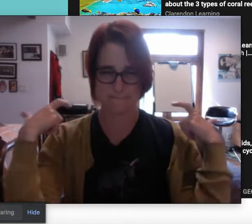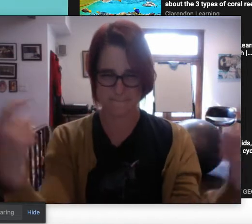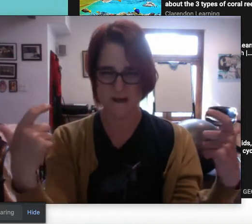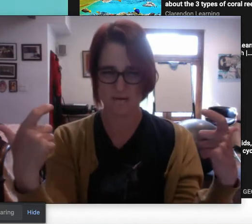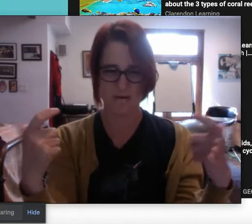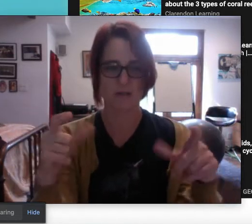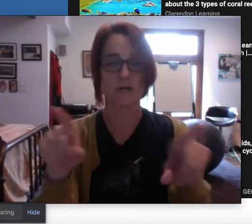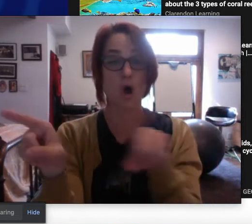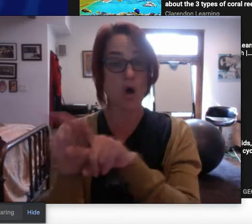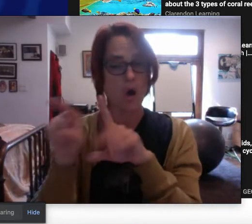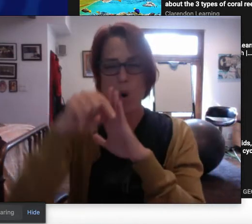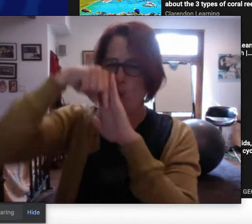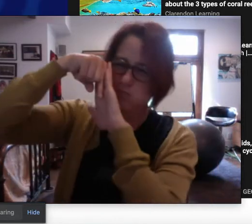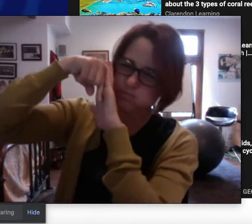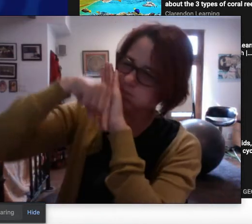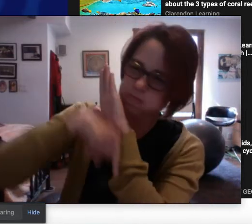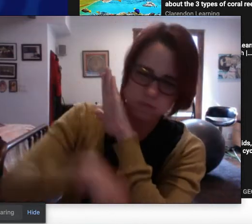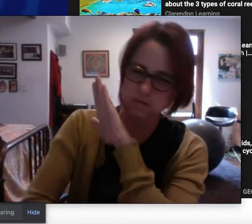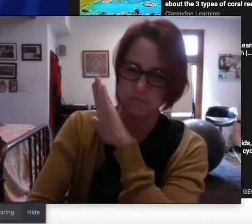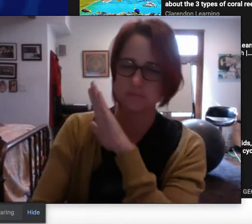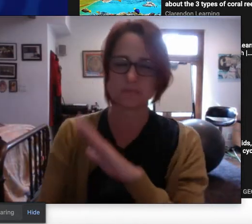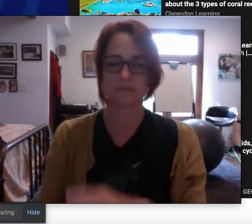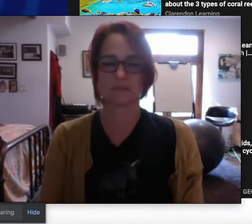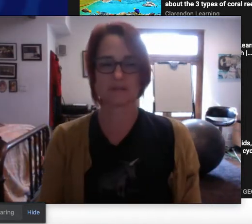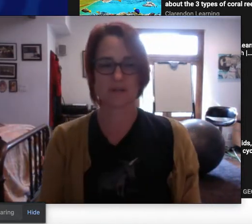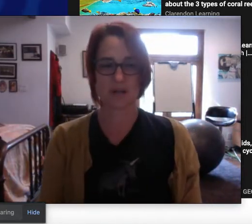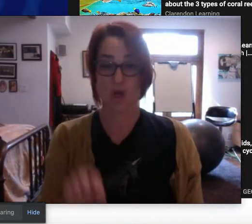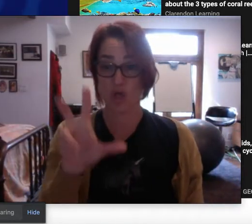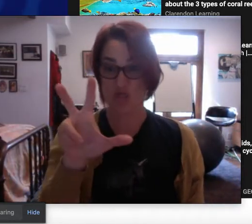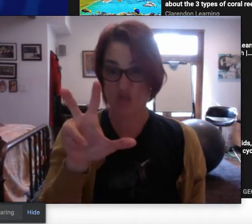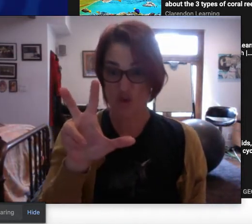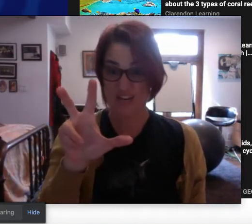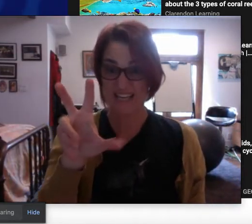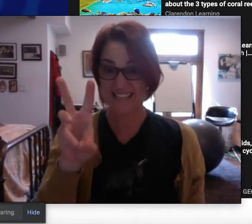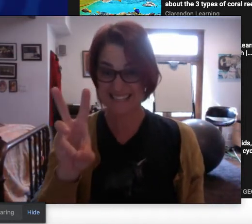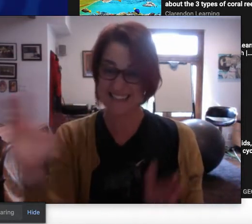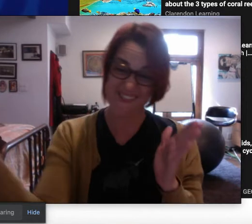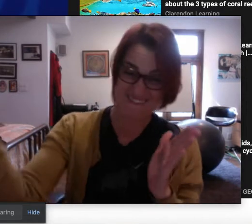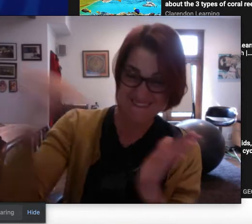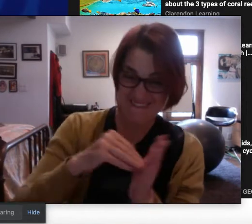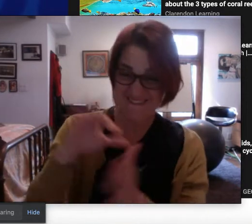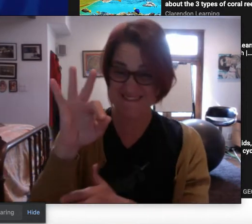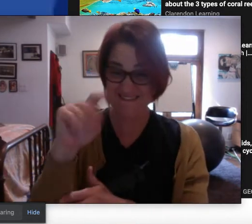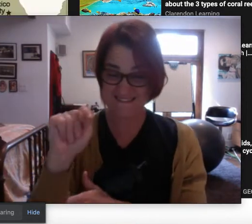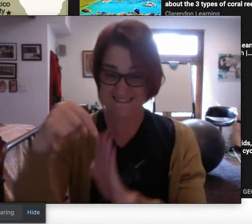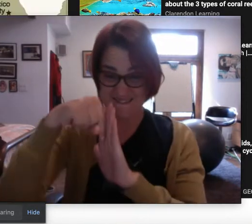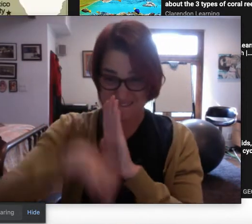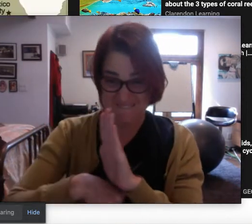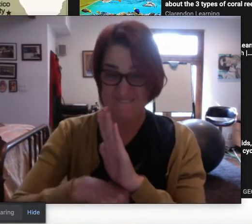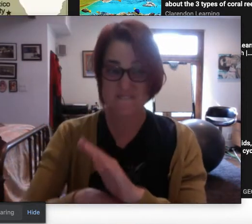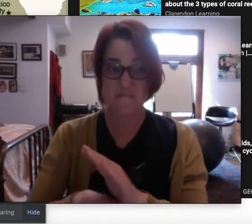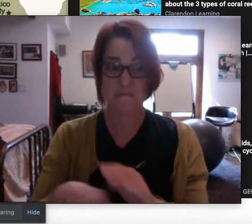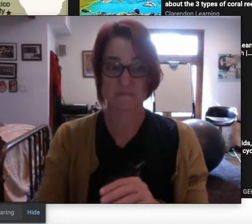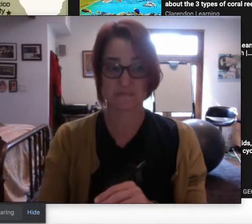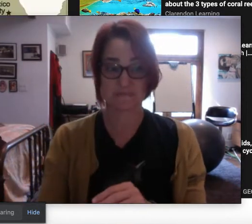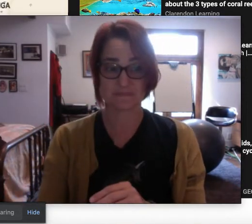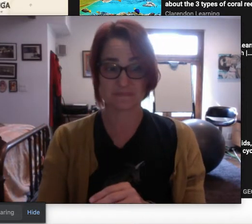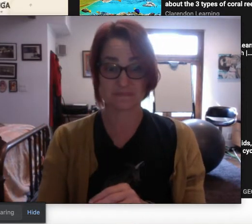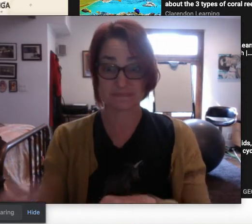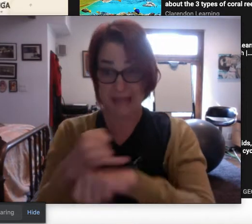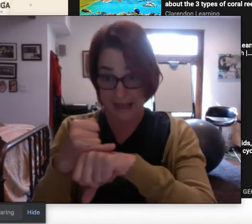is also the deepest of all oceans. It is 36,000 feet deep. The islands of